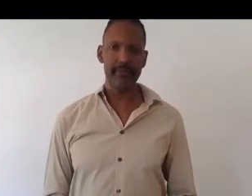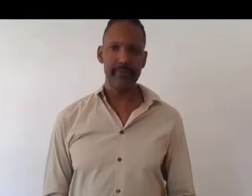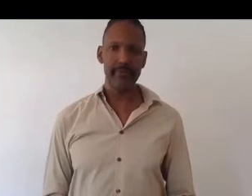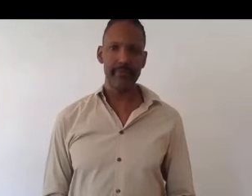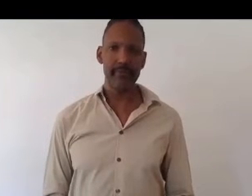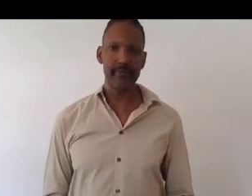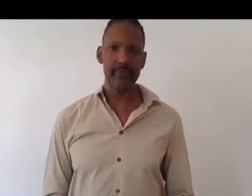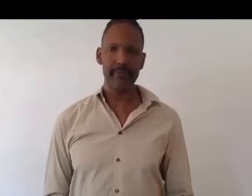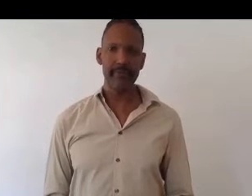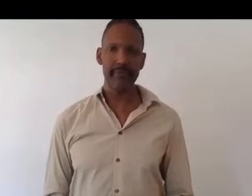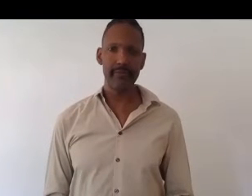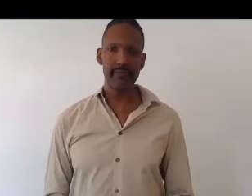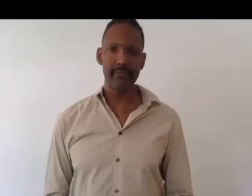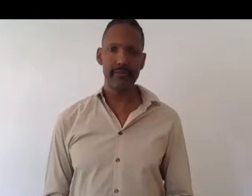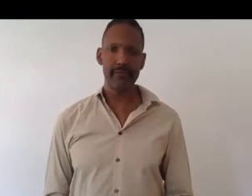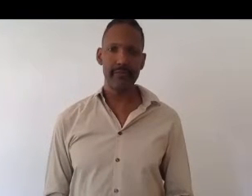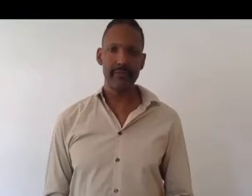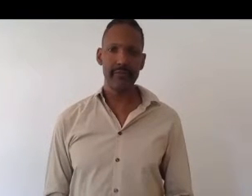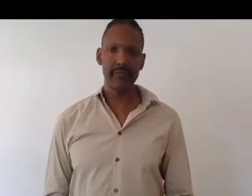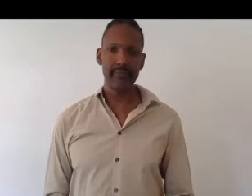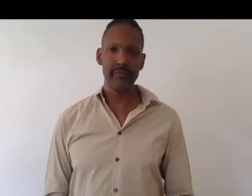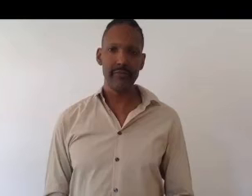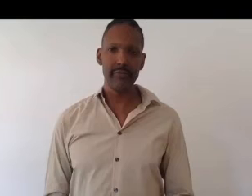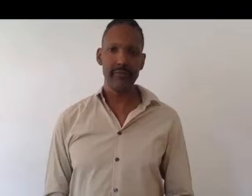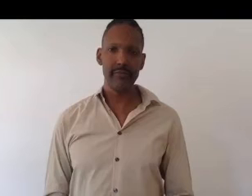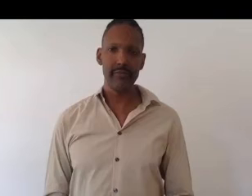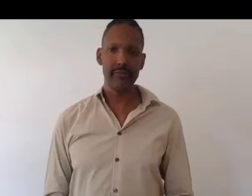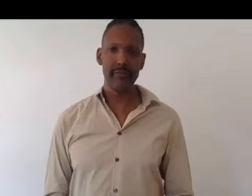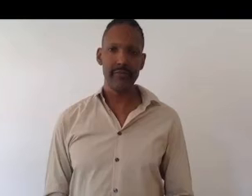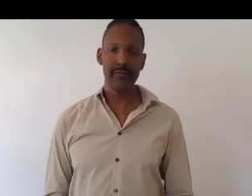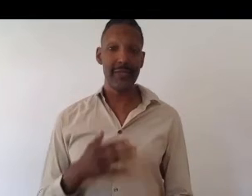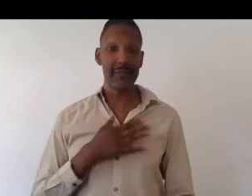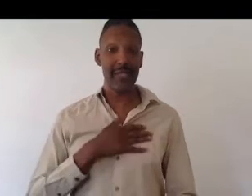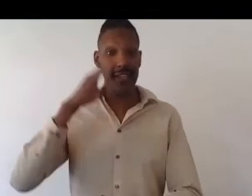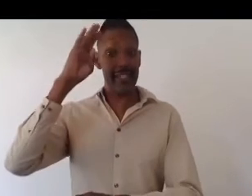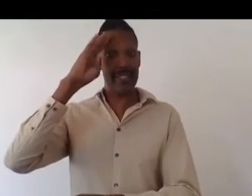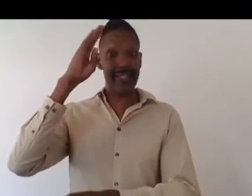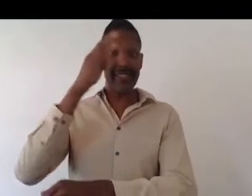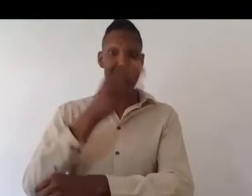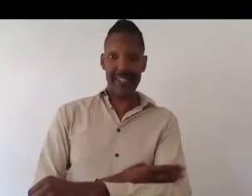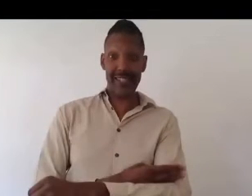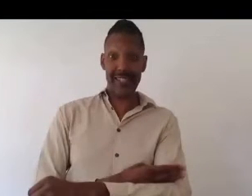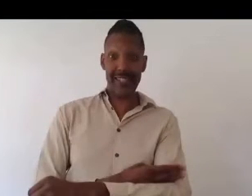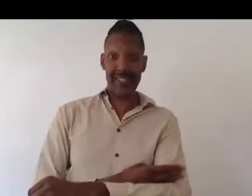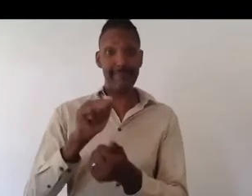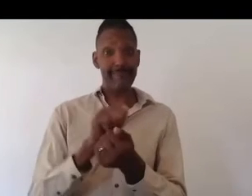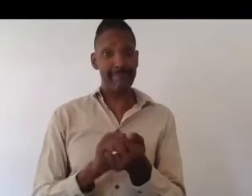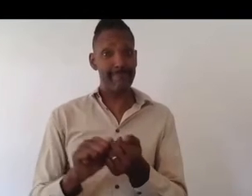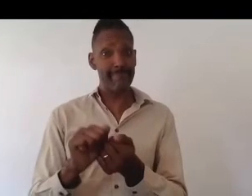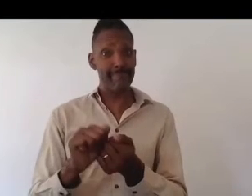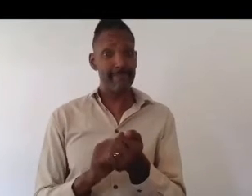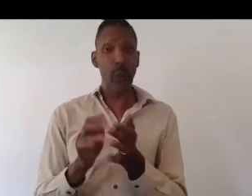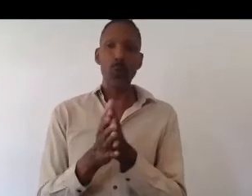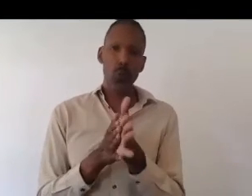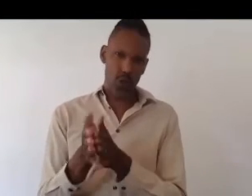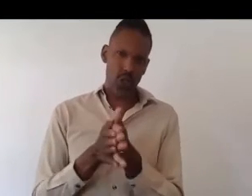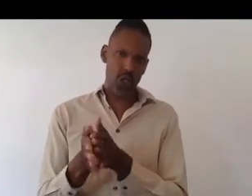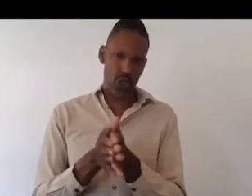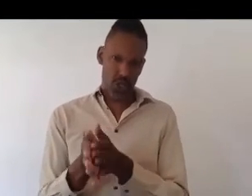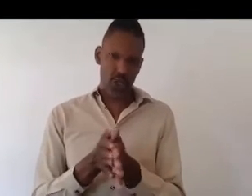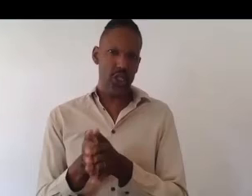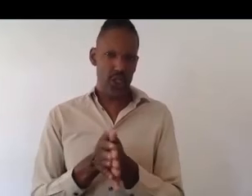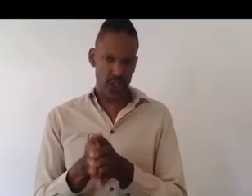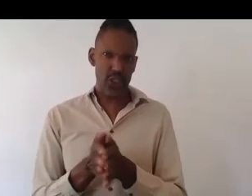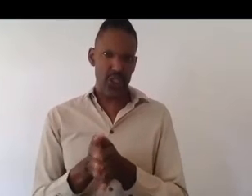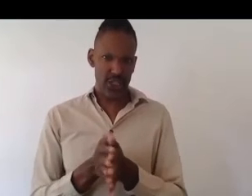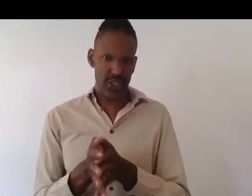son still hasn't got his pajamas on, and he's making this giant bubble with the soap from the sink as he's washing